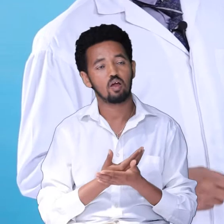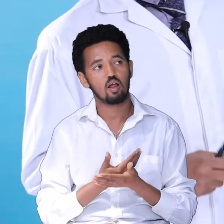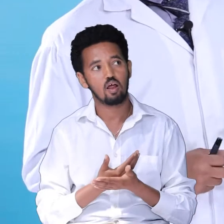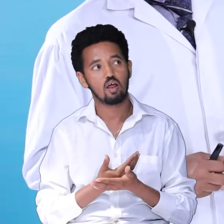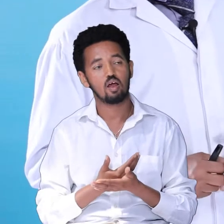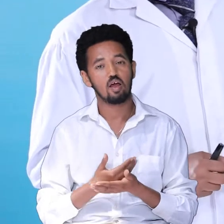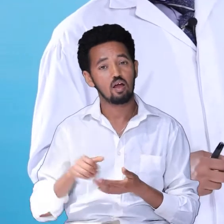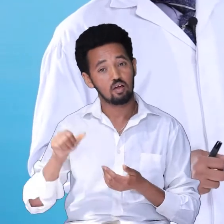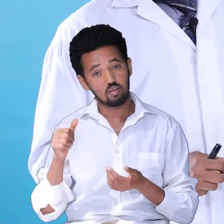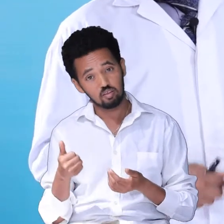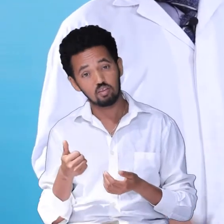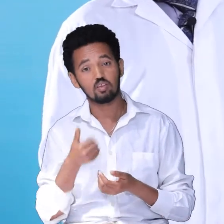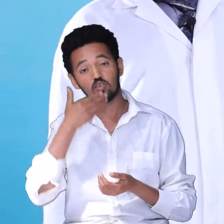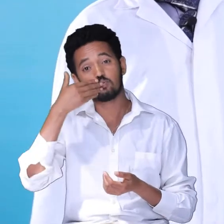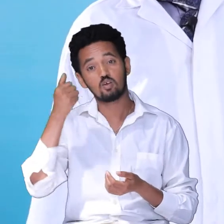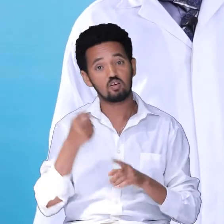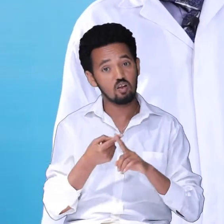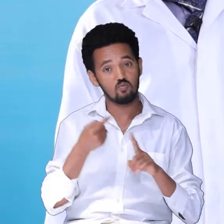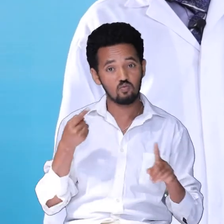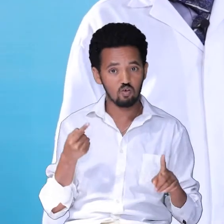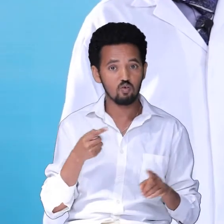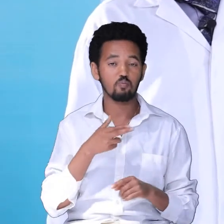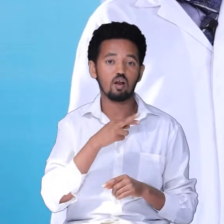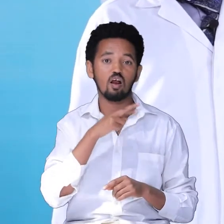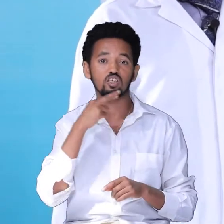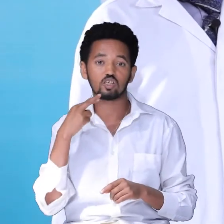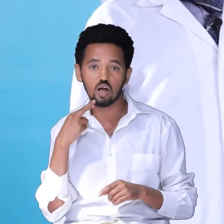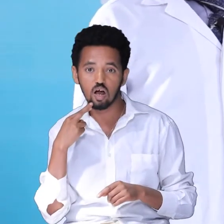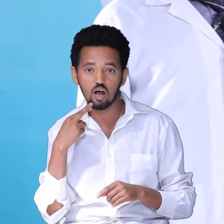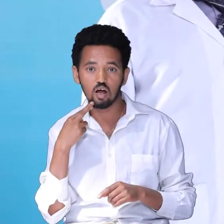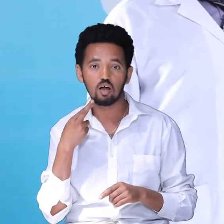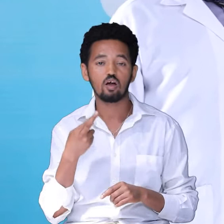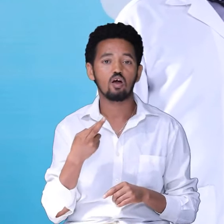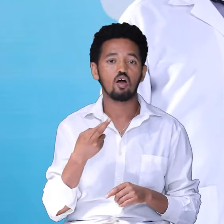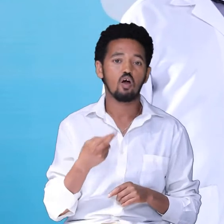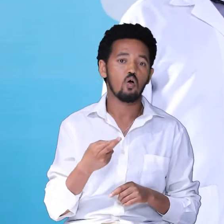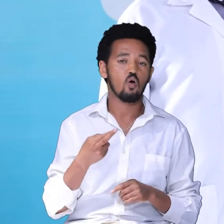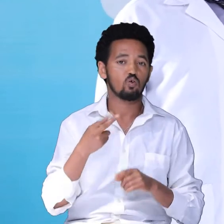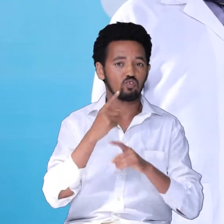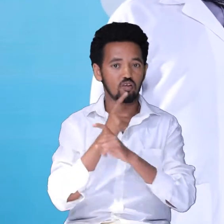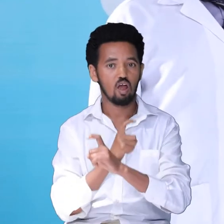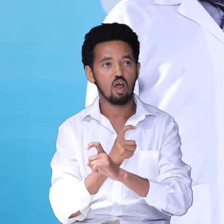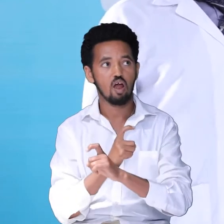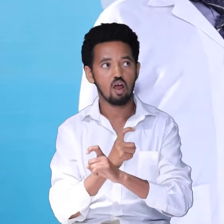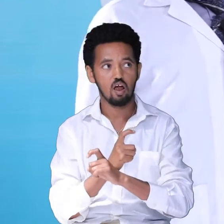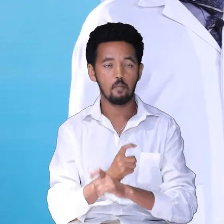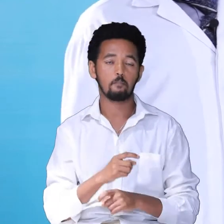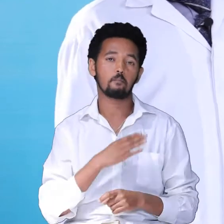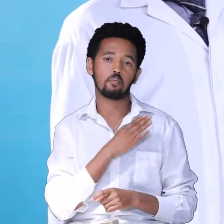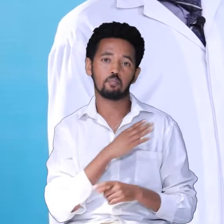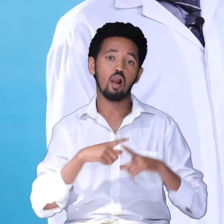A new alliance, especially from Russia, from Austria, Great